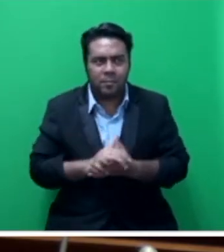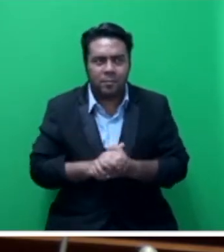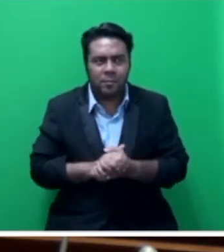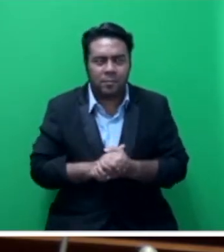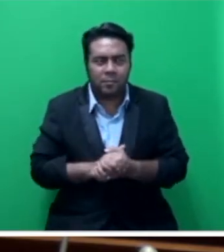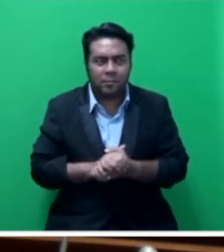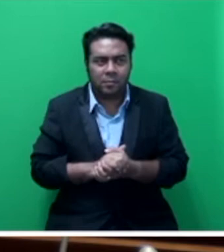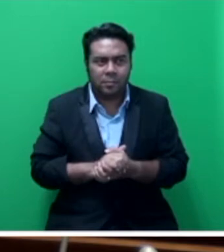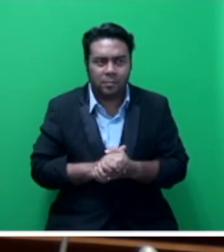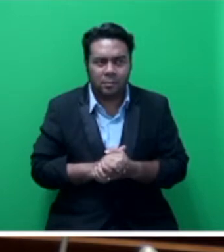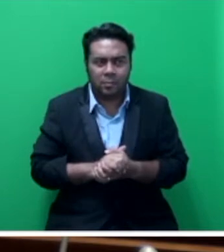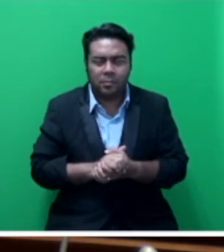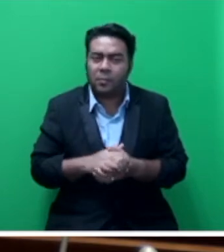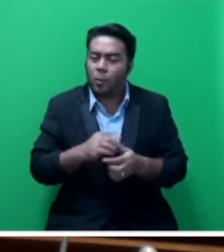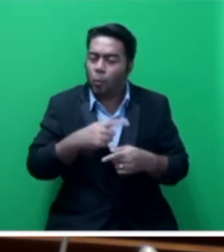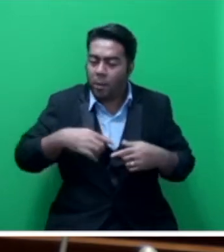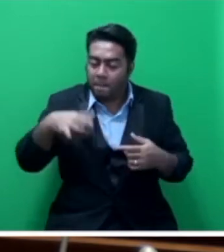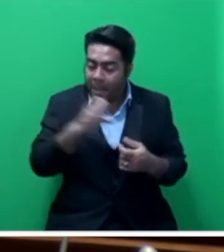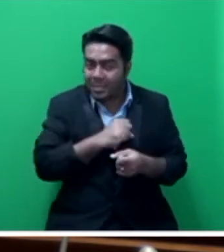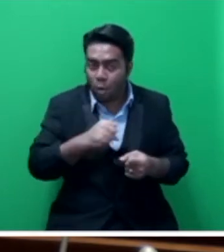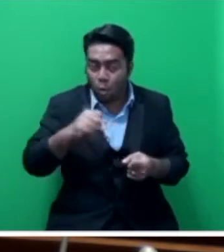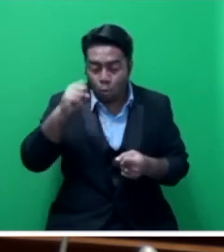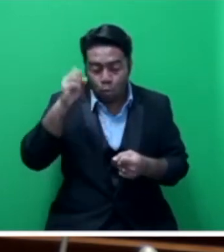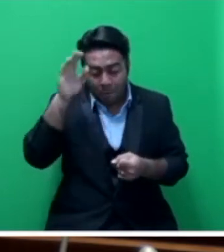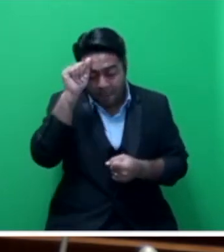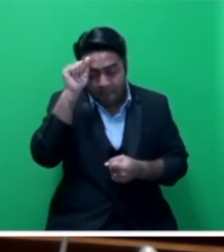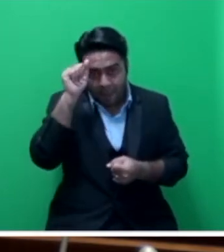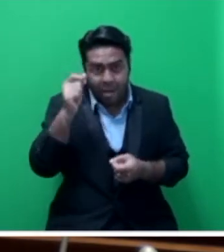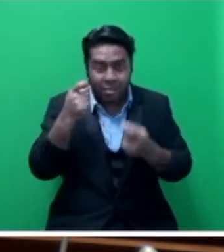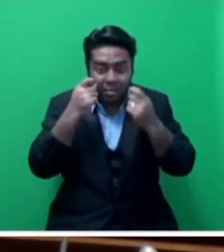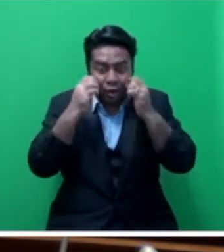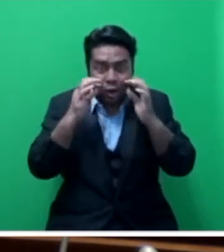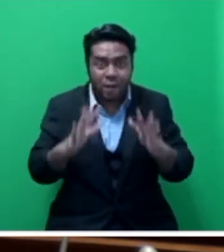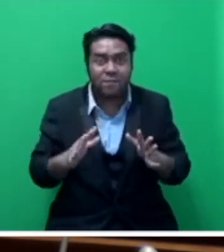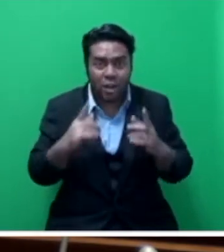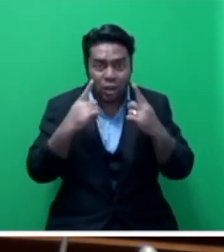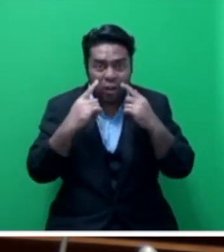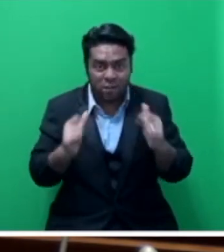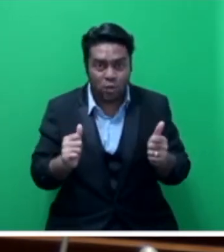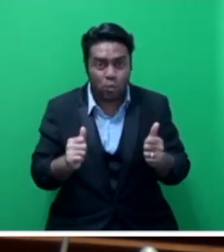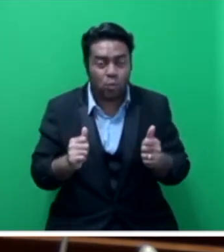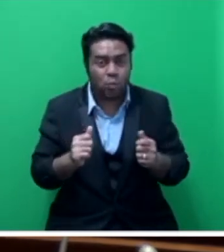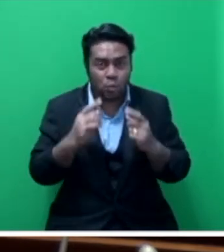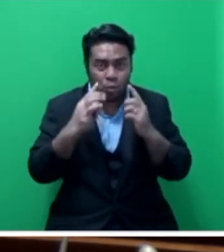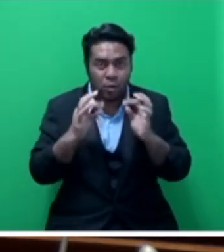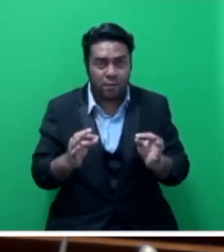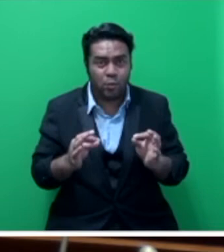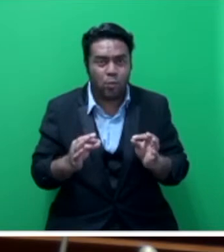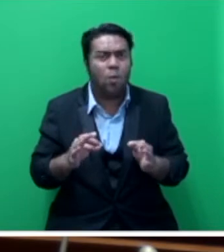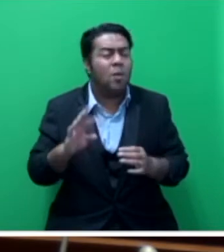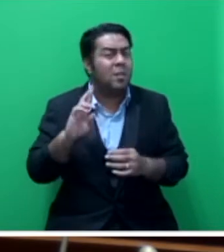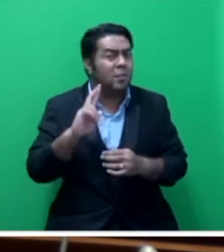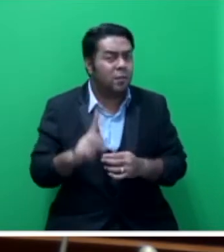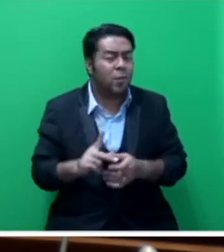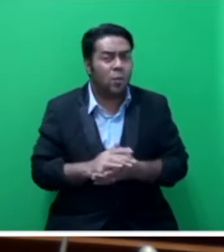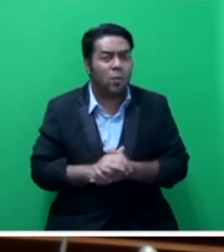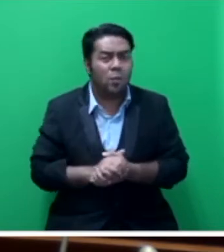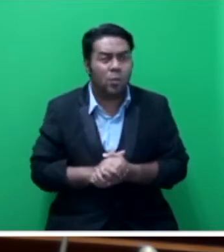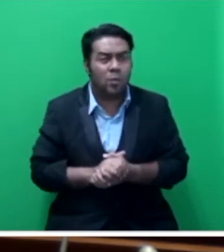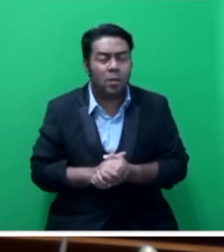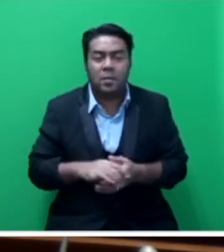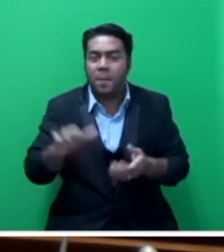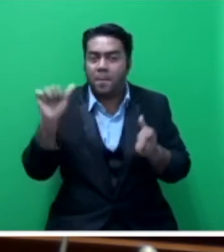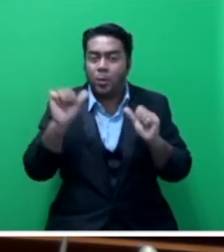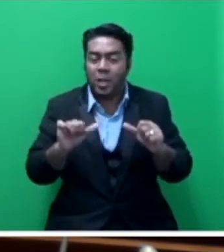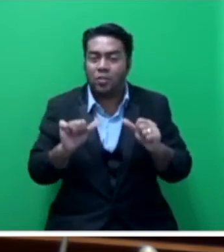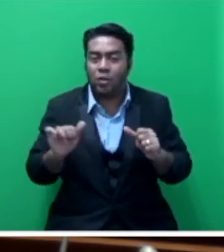sir. We must remember that at the forefront of our minds is the protection of every single